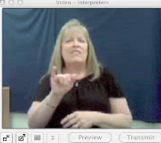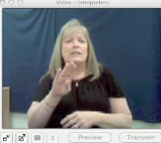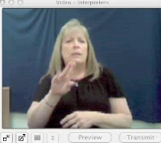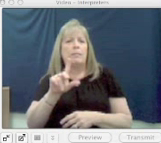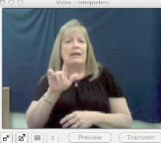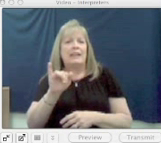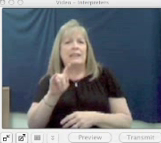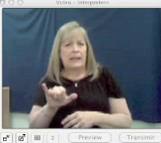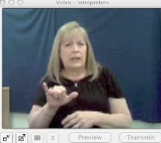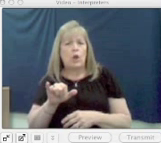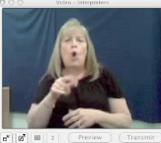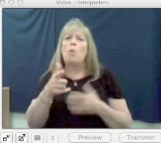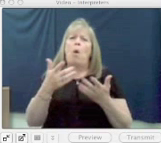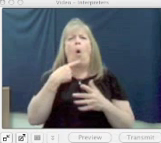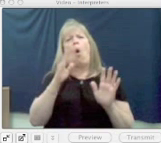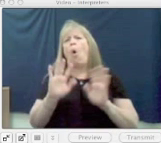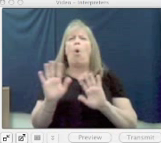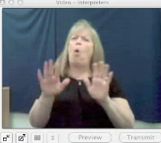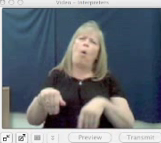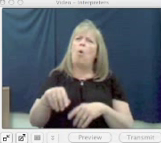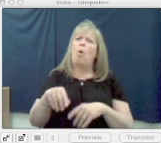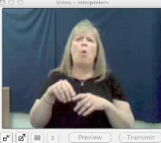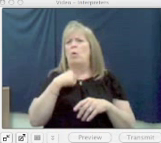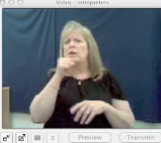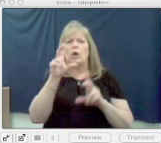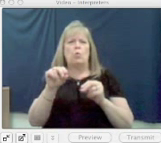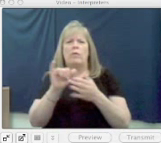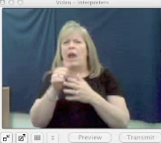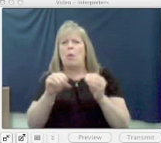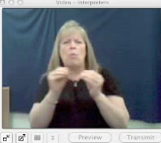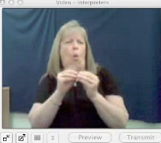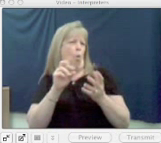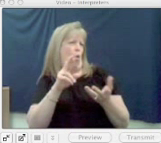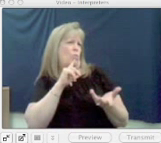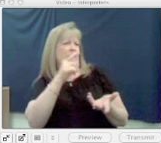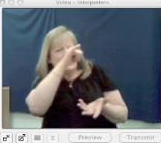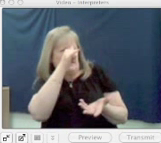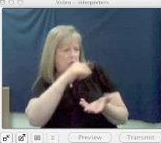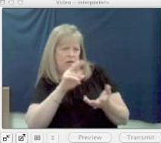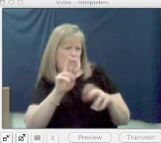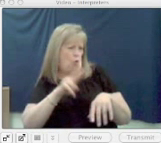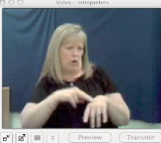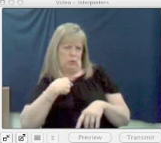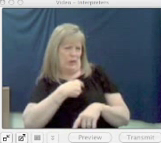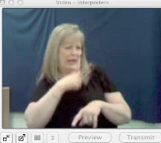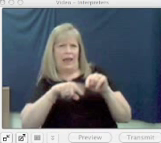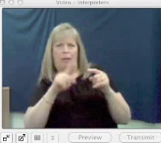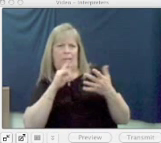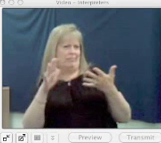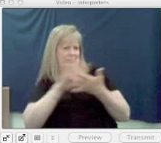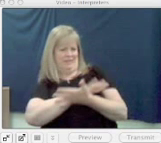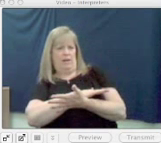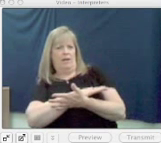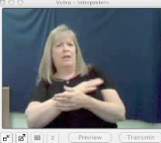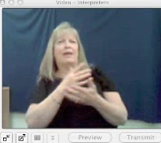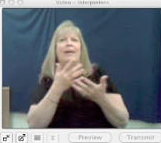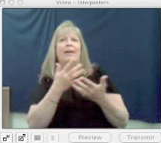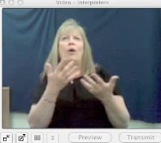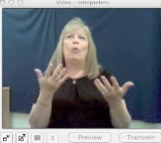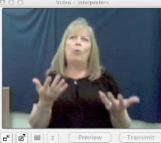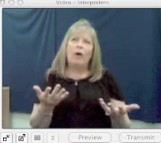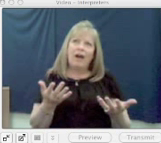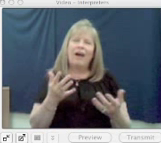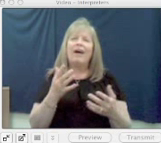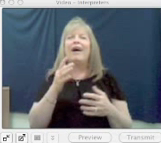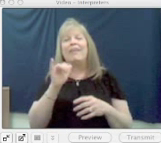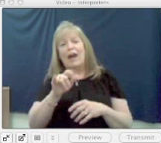do that anymore, or that's kind of silly, of course we're not. What is true behind invisibility that we still maintain and still